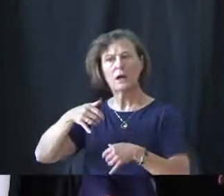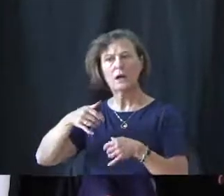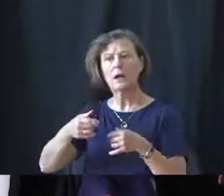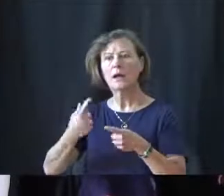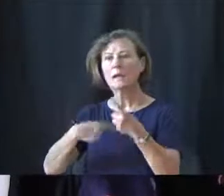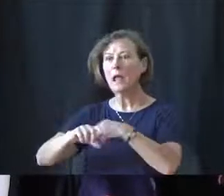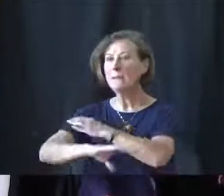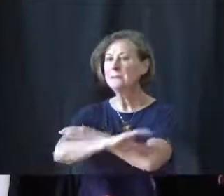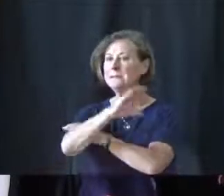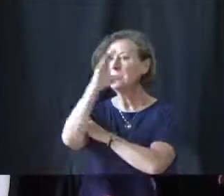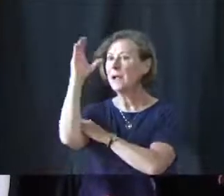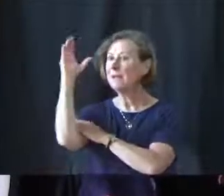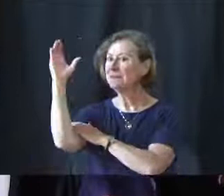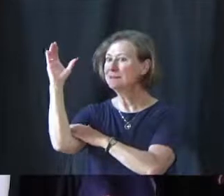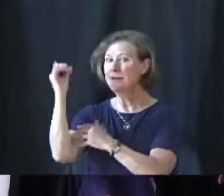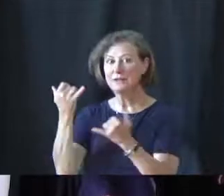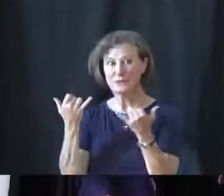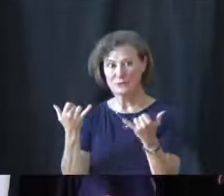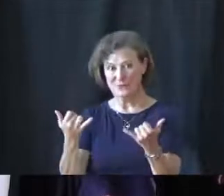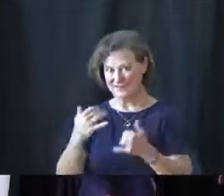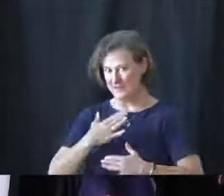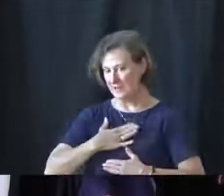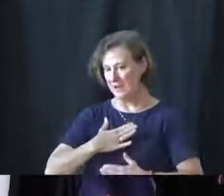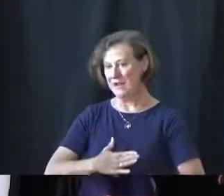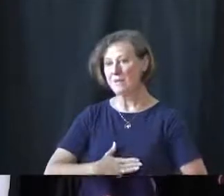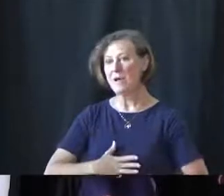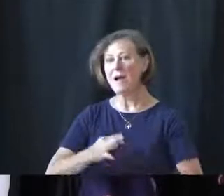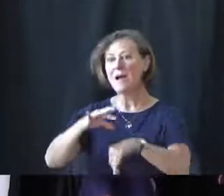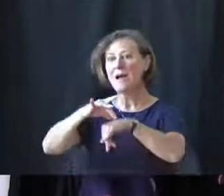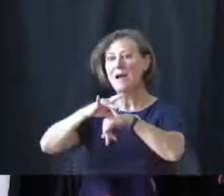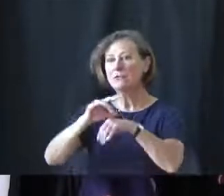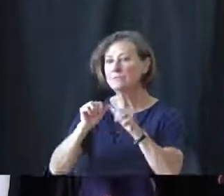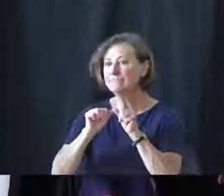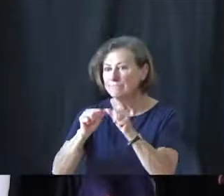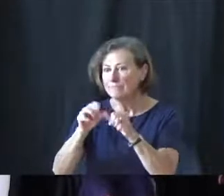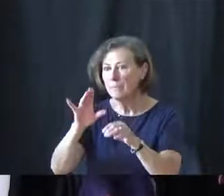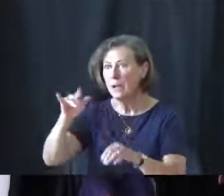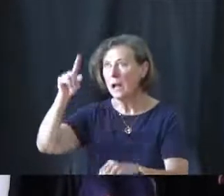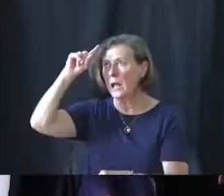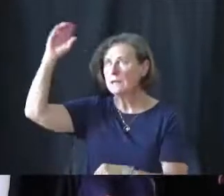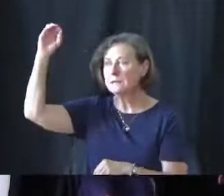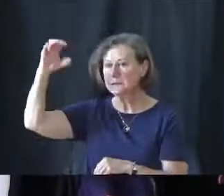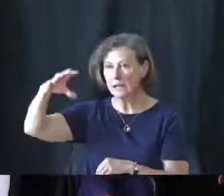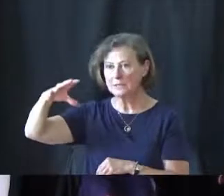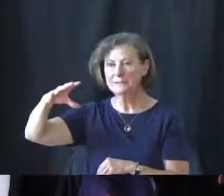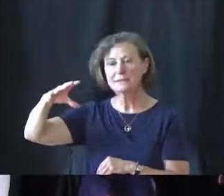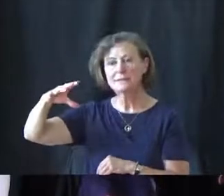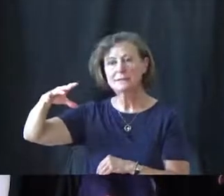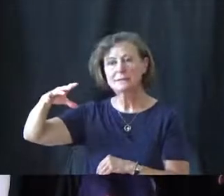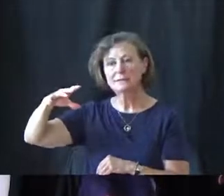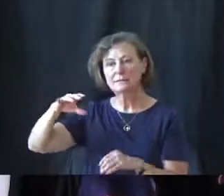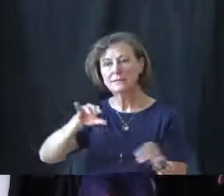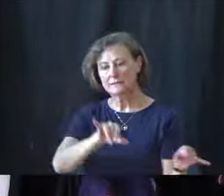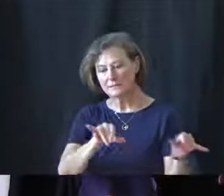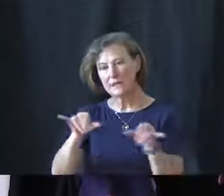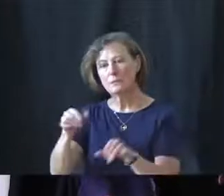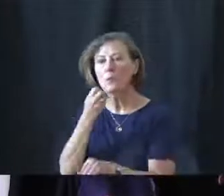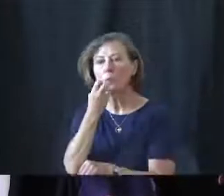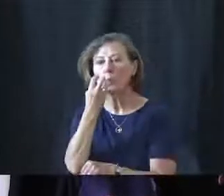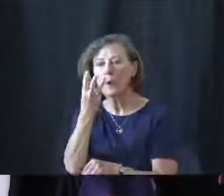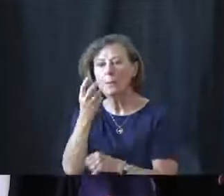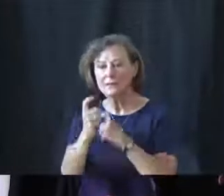even today the body of the earth is sustained by the sun, as by a warmth-giving and